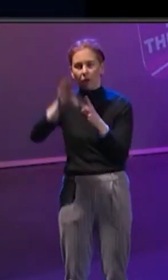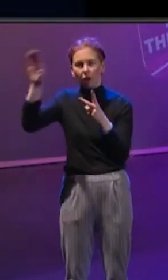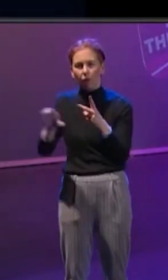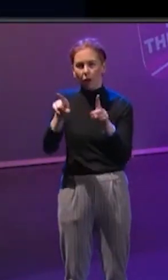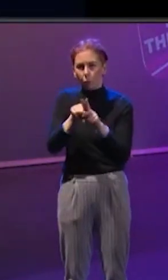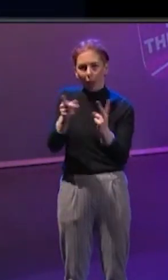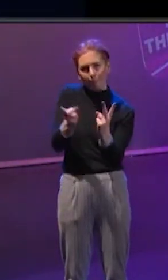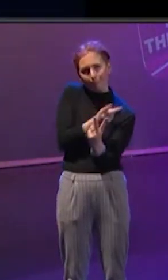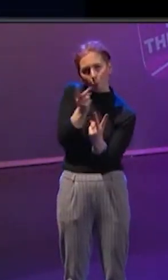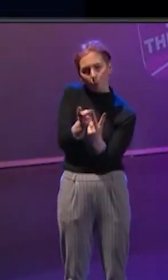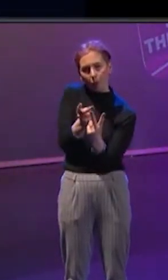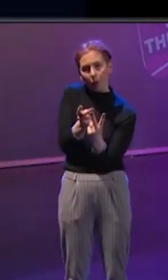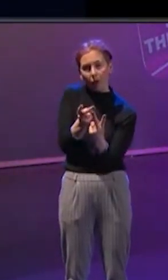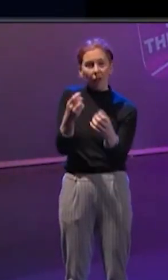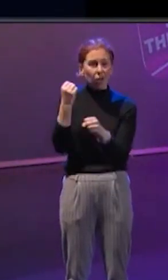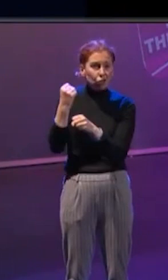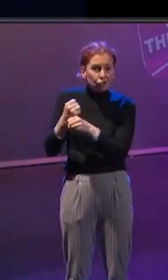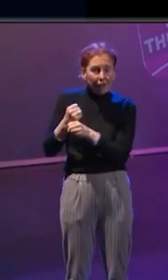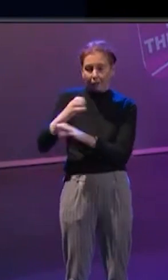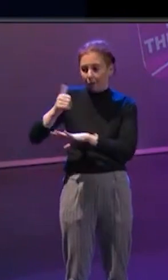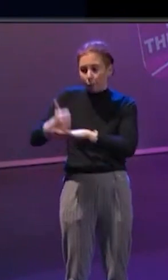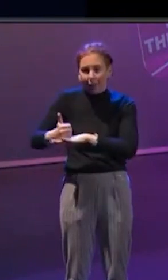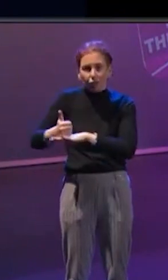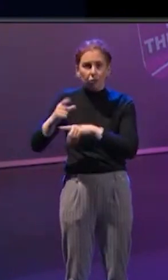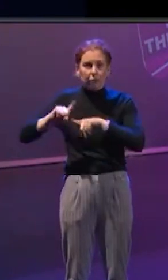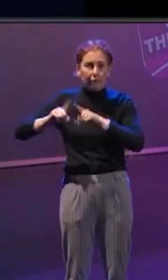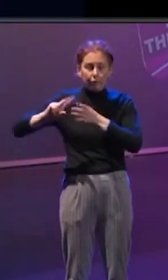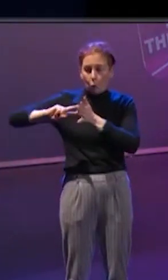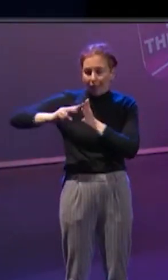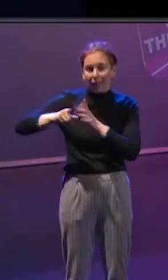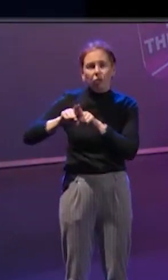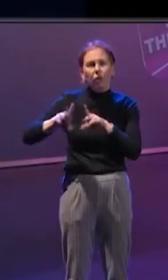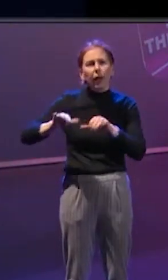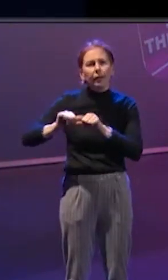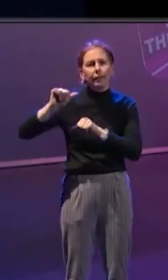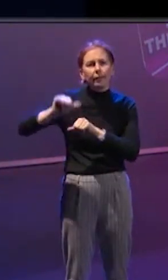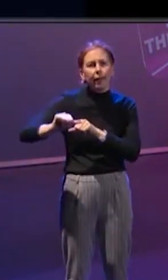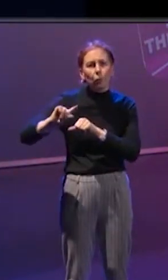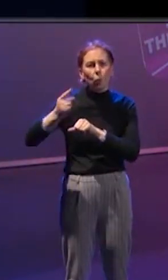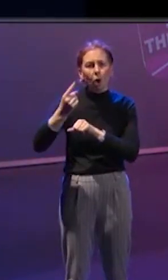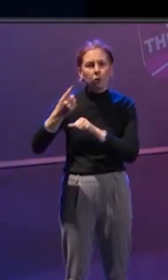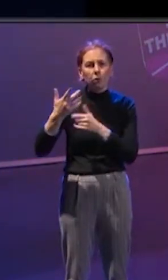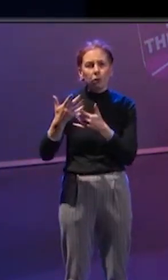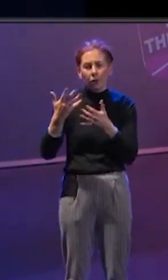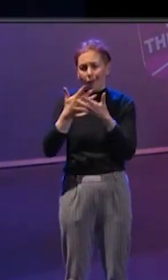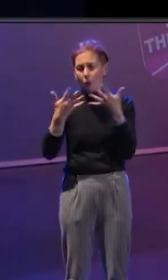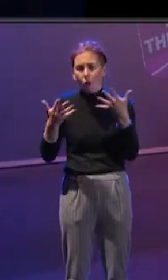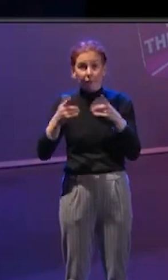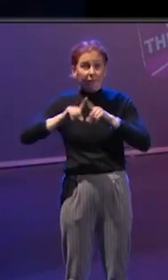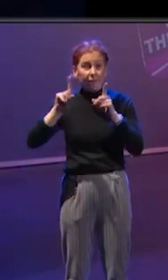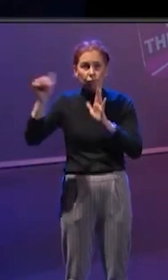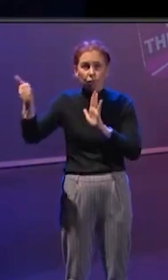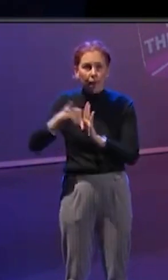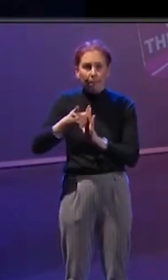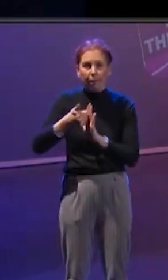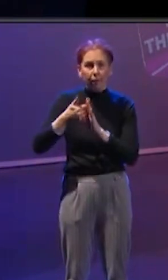and get money from grants, foundations, amazing organisations like Stage One. There is sort of subsidised and grant help out there